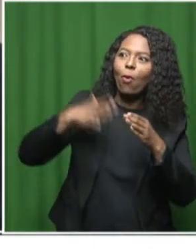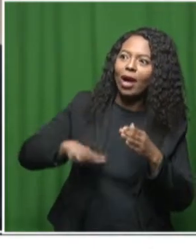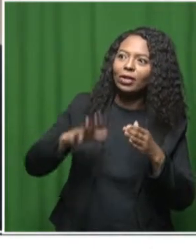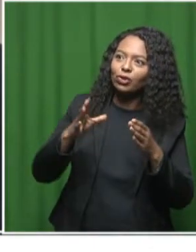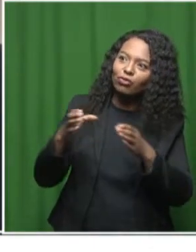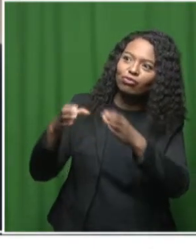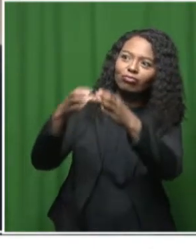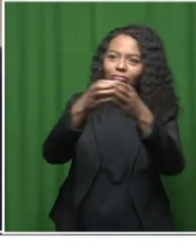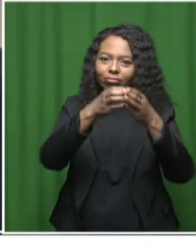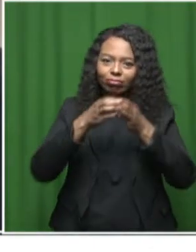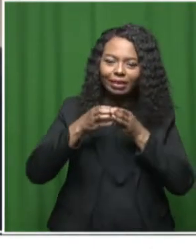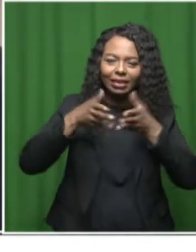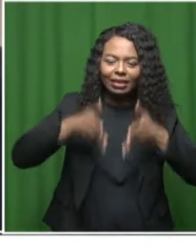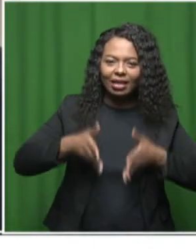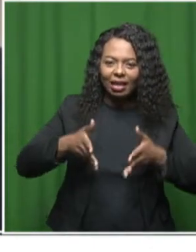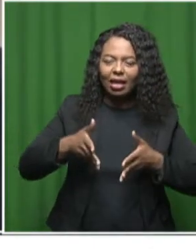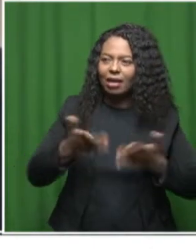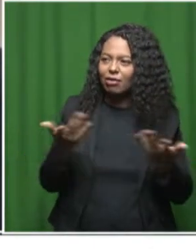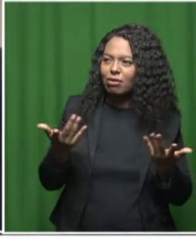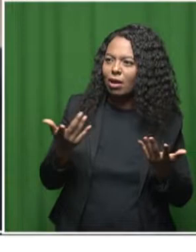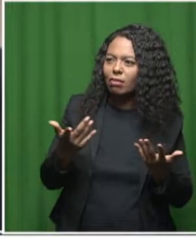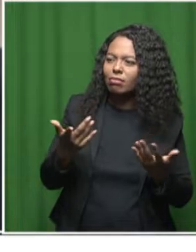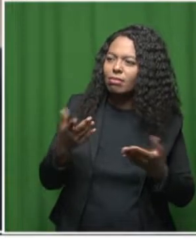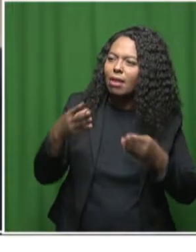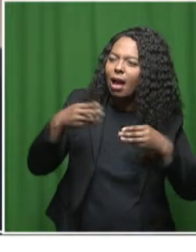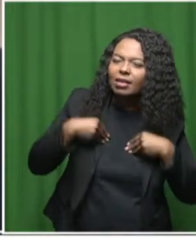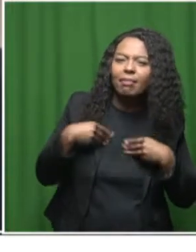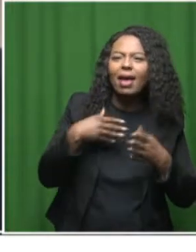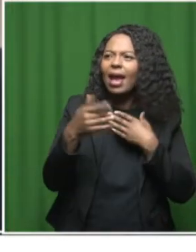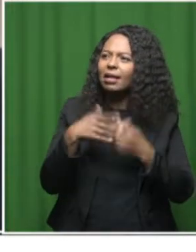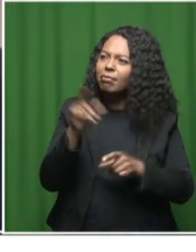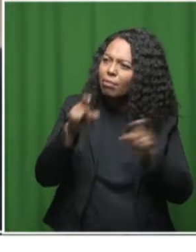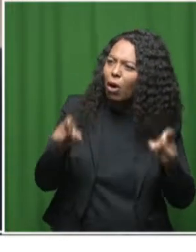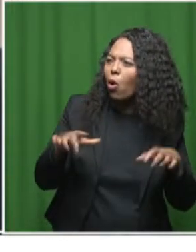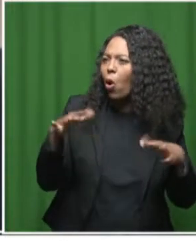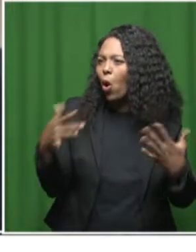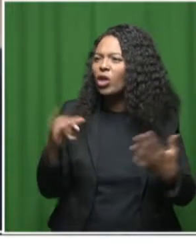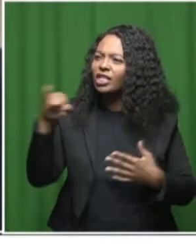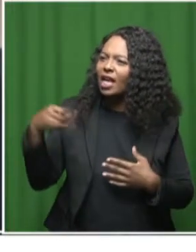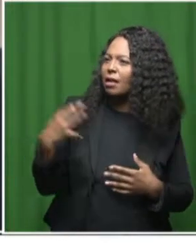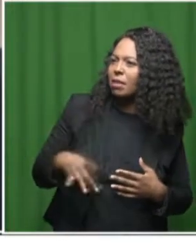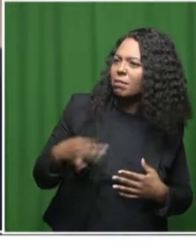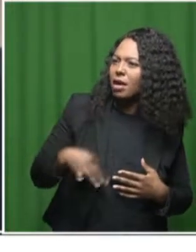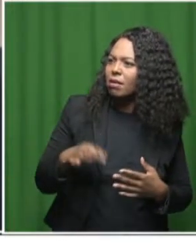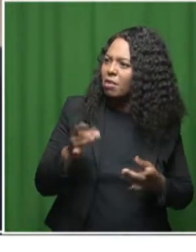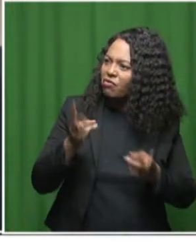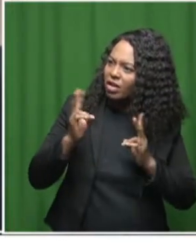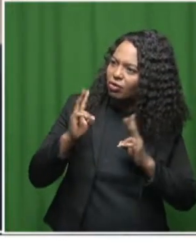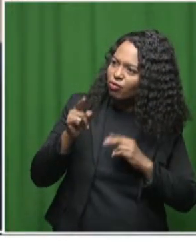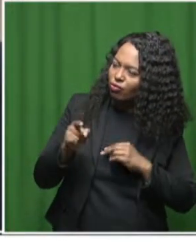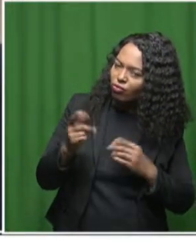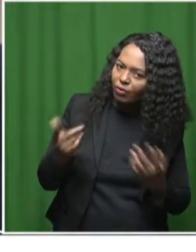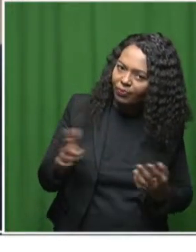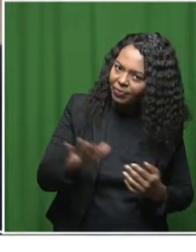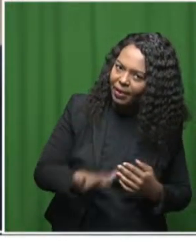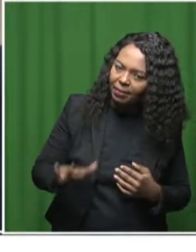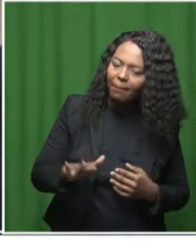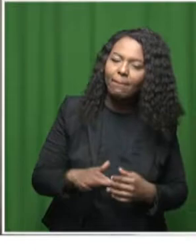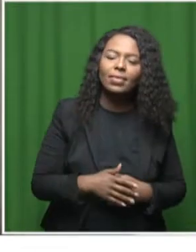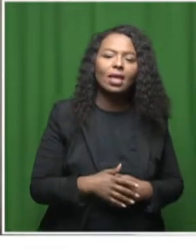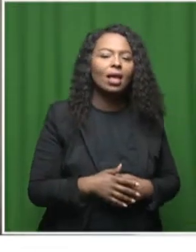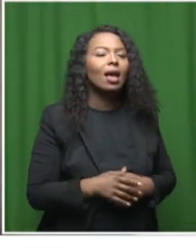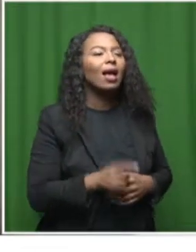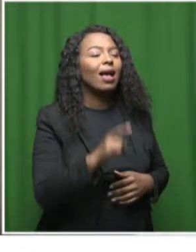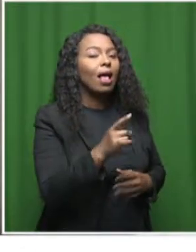some time off. What kind of visitors also do you have apart from just the ladies that you touched on? Well, I think for a lot